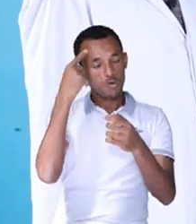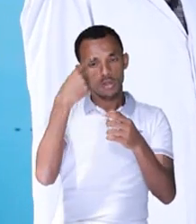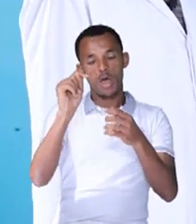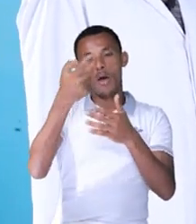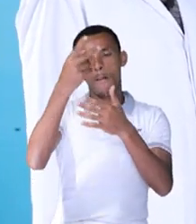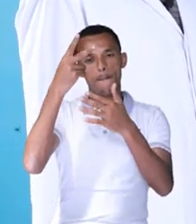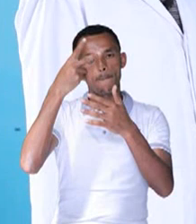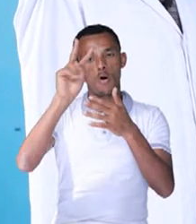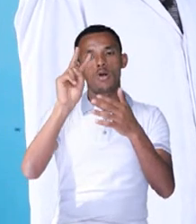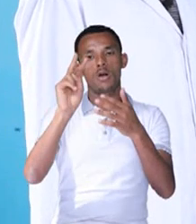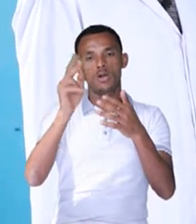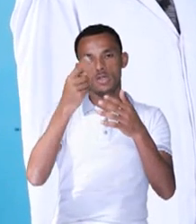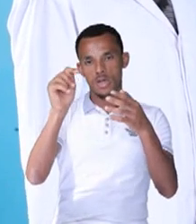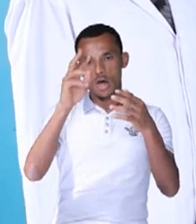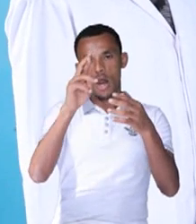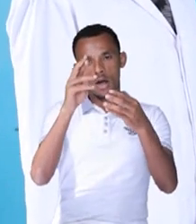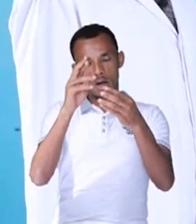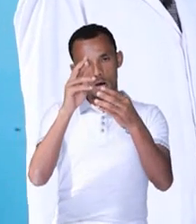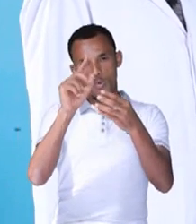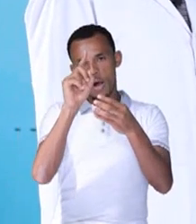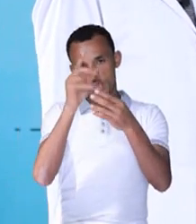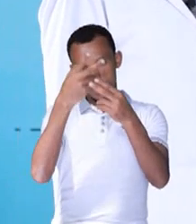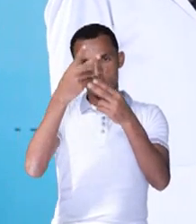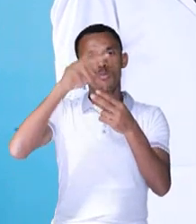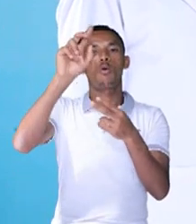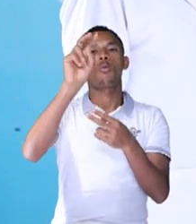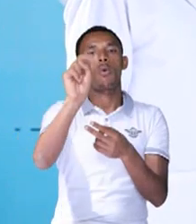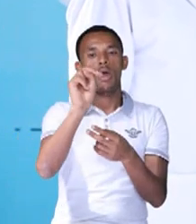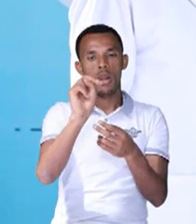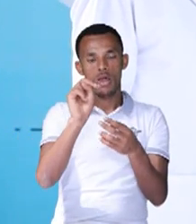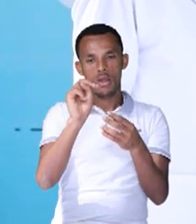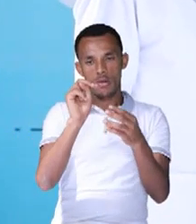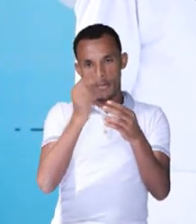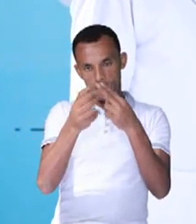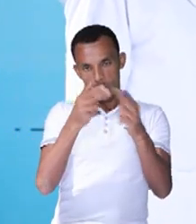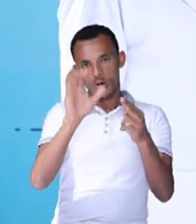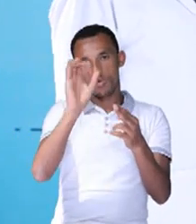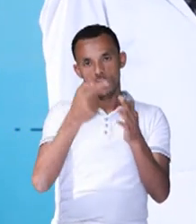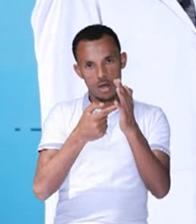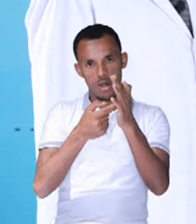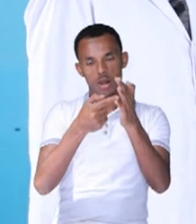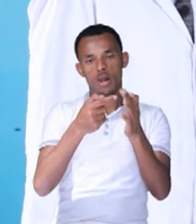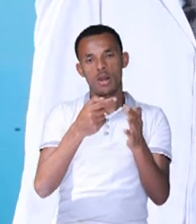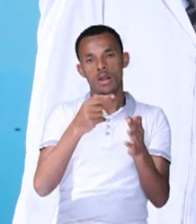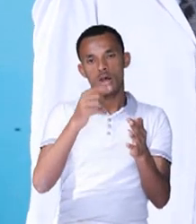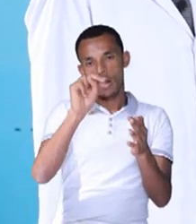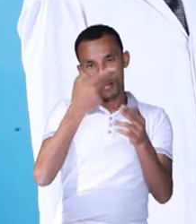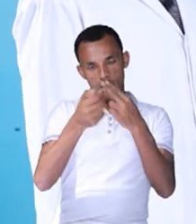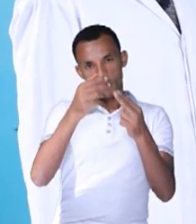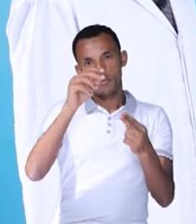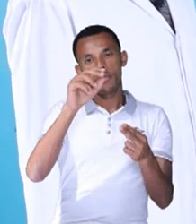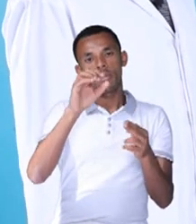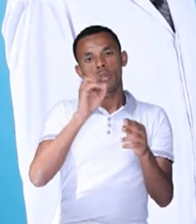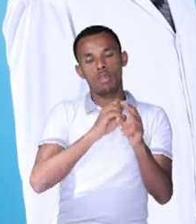the modulus will be R1 the power of n multiplied by cosine of theta, n times theta 1 plus I